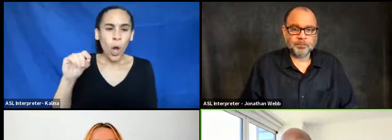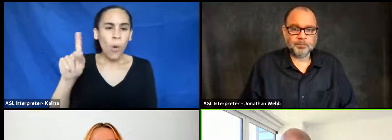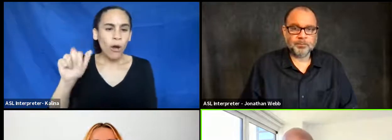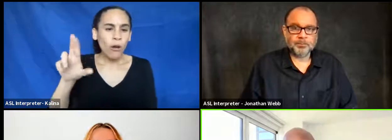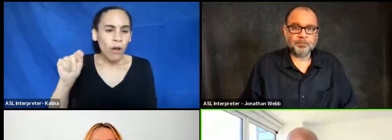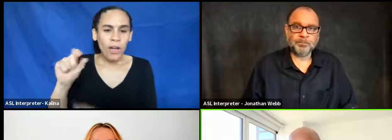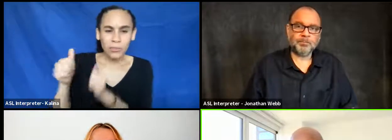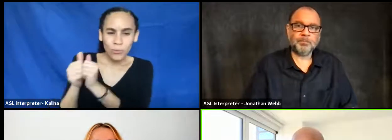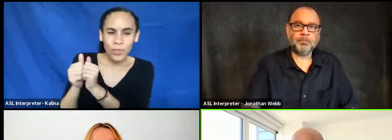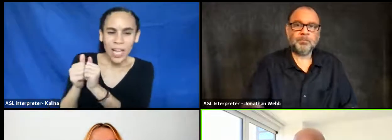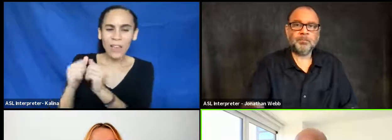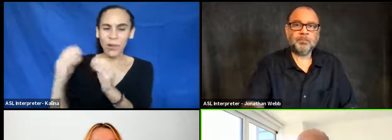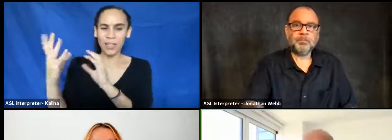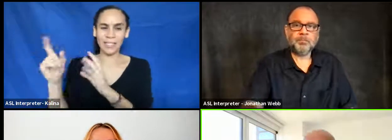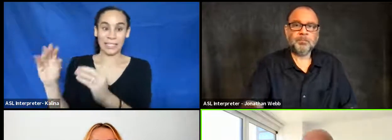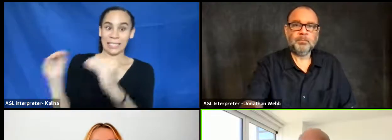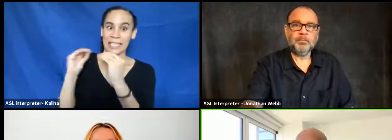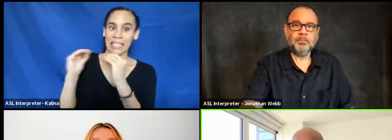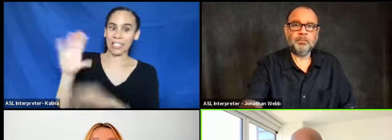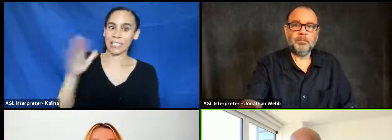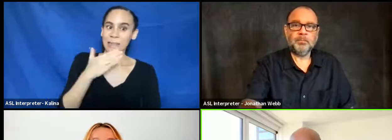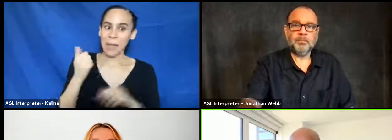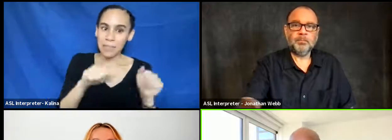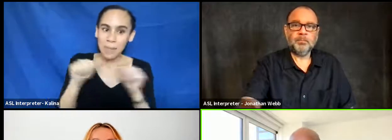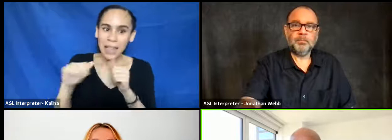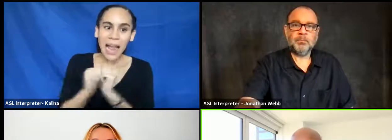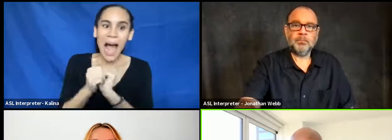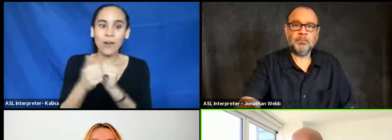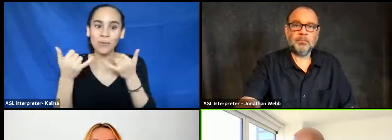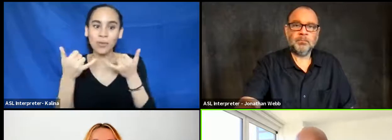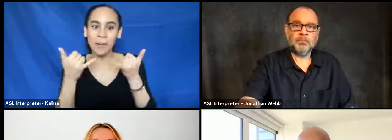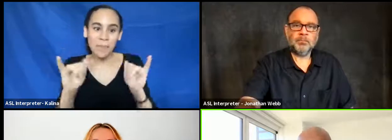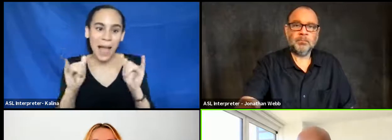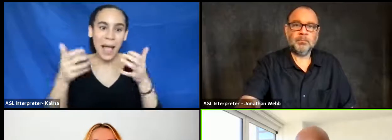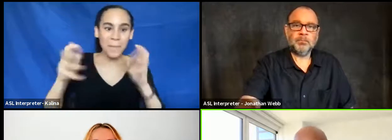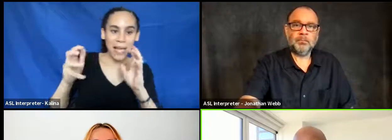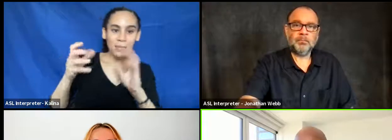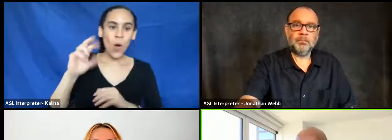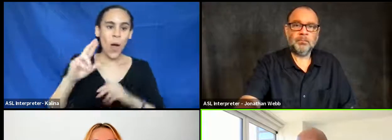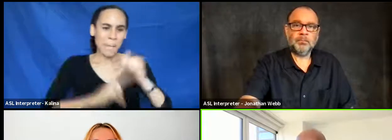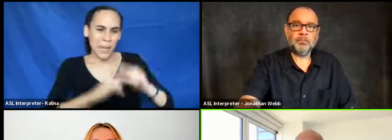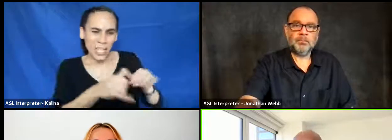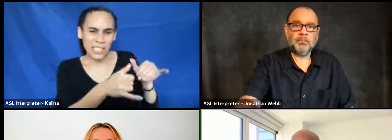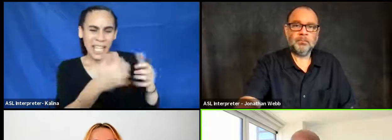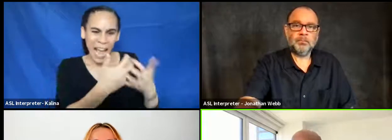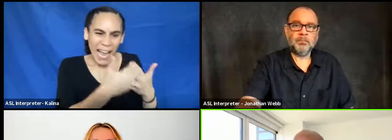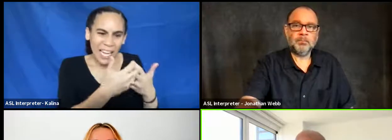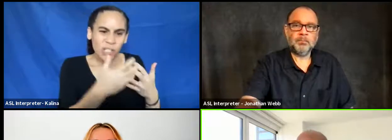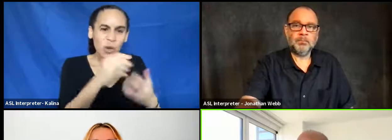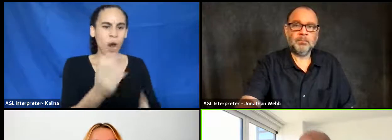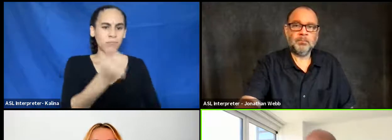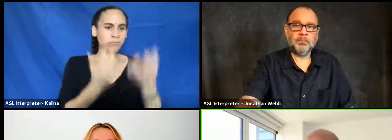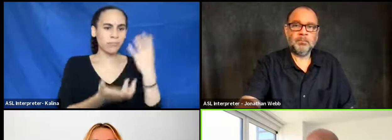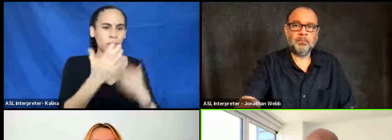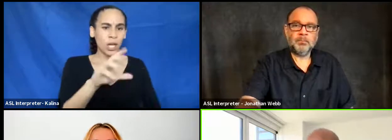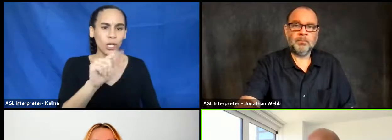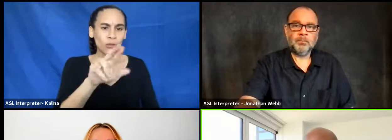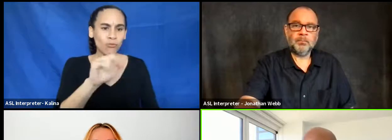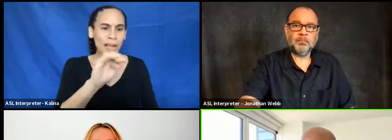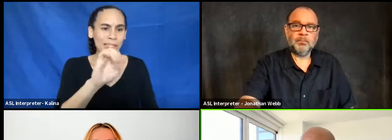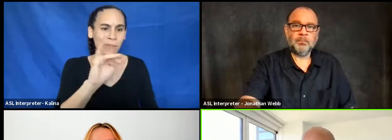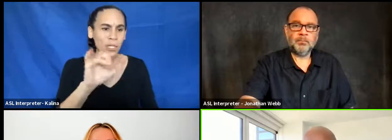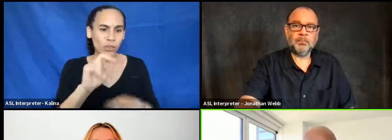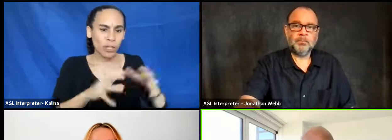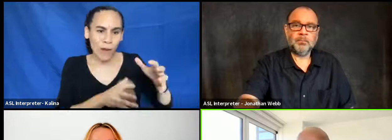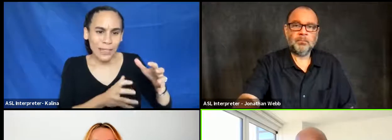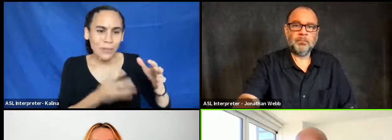were teaching me his best ability how to play basketball as a kid, or building engines together, or taking transmissions out, or helping